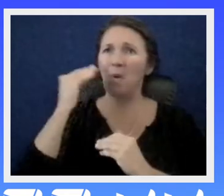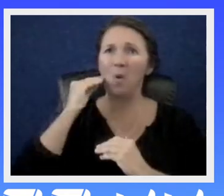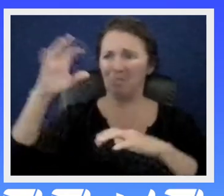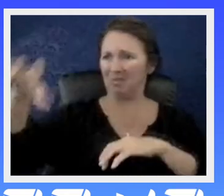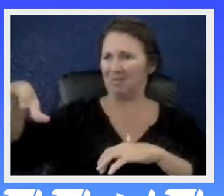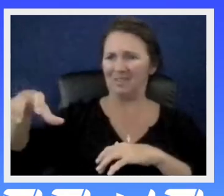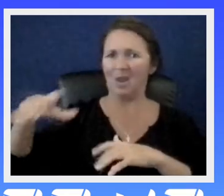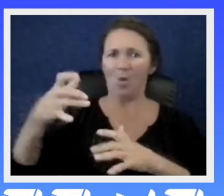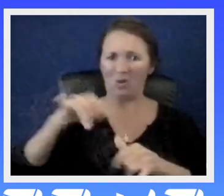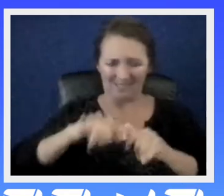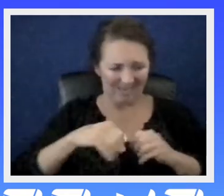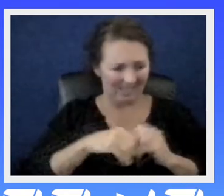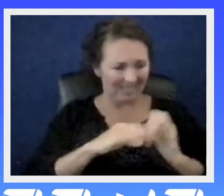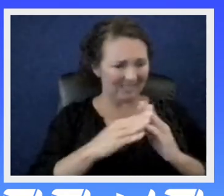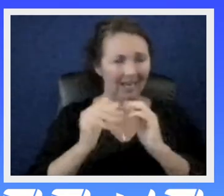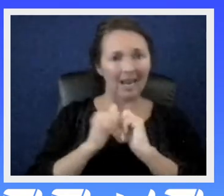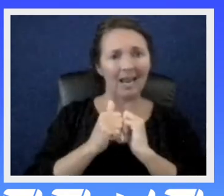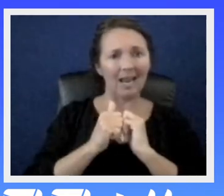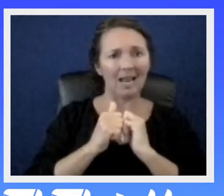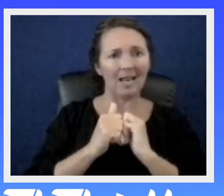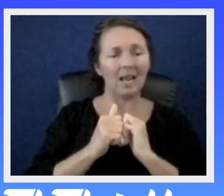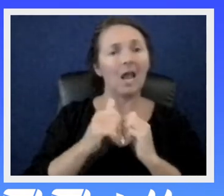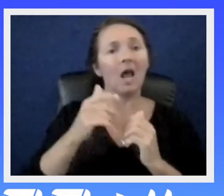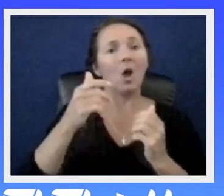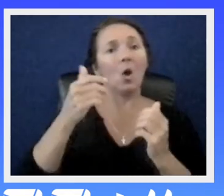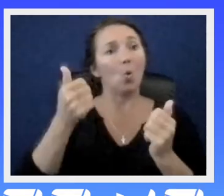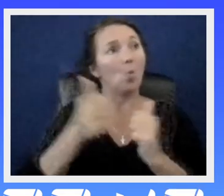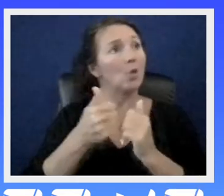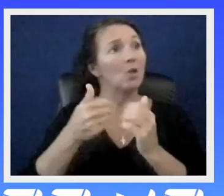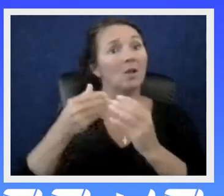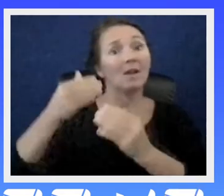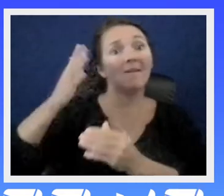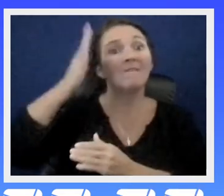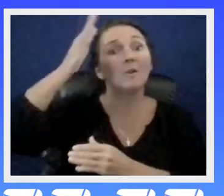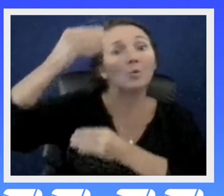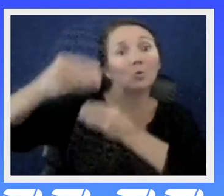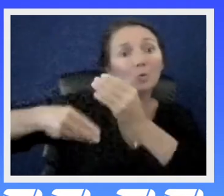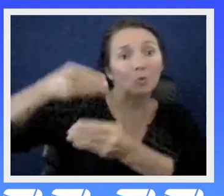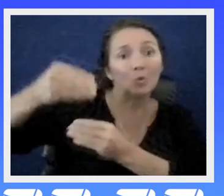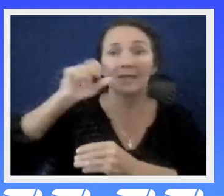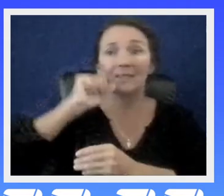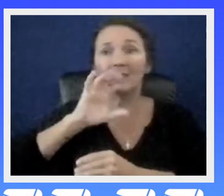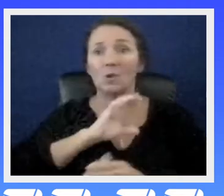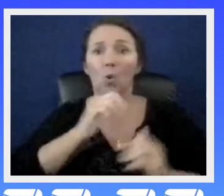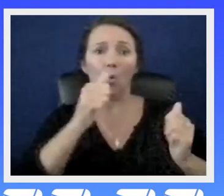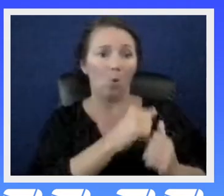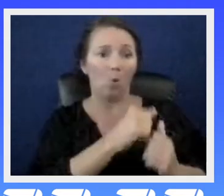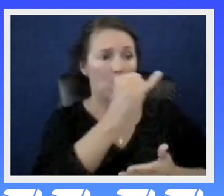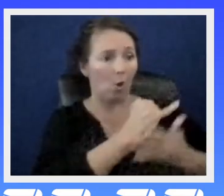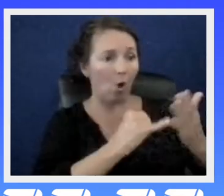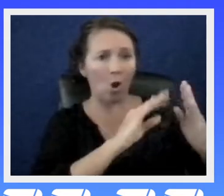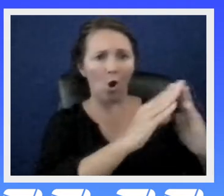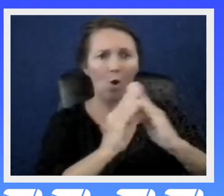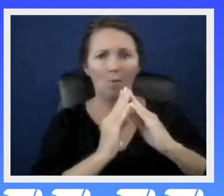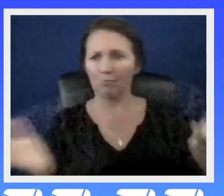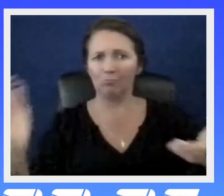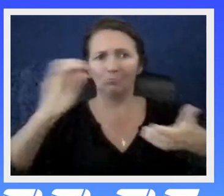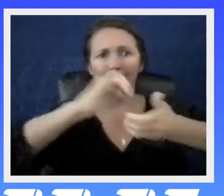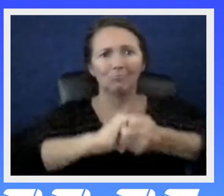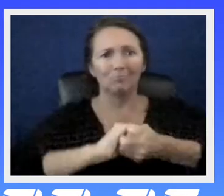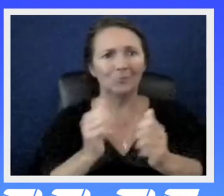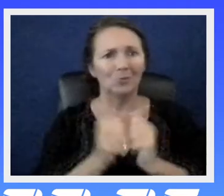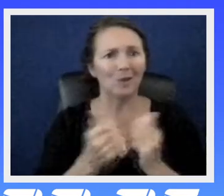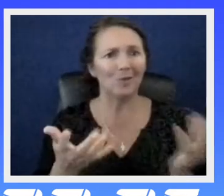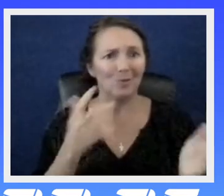city. What does intergenerational housing look like? Bringing together seniors with artist communities, really being creative about the types of communities